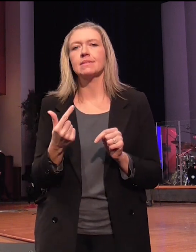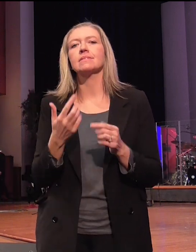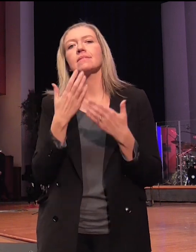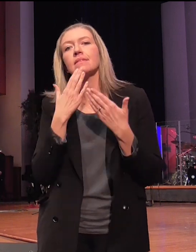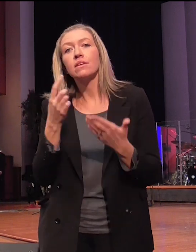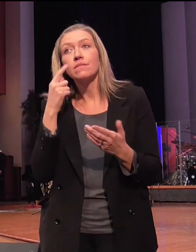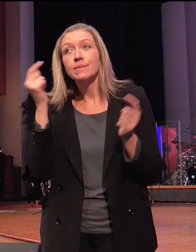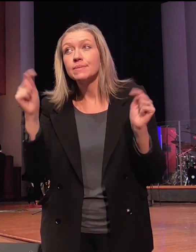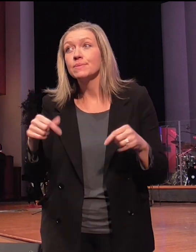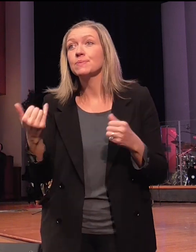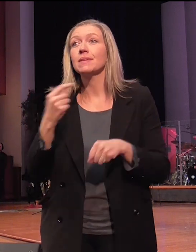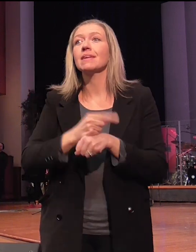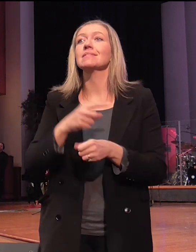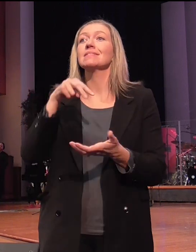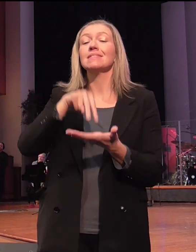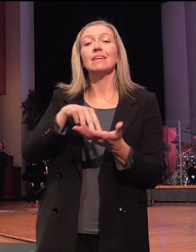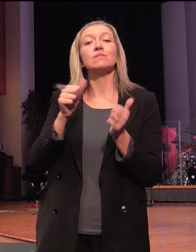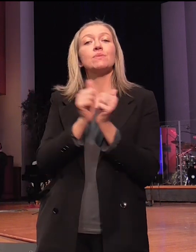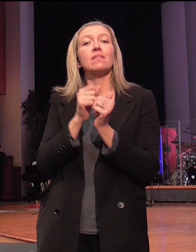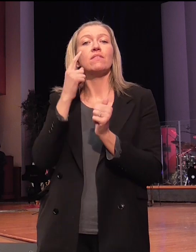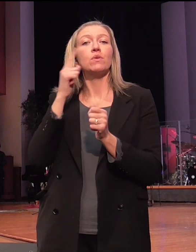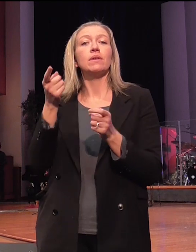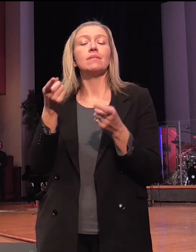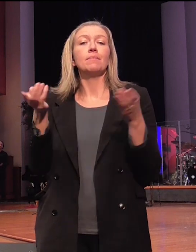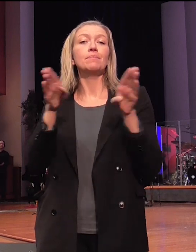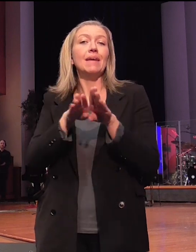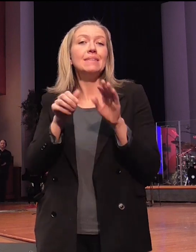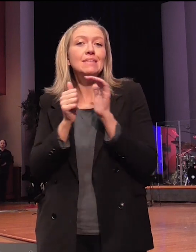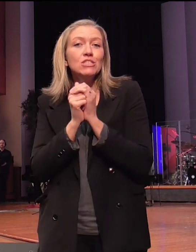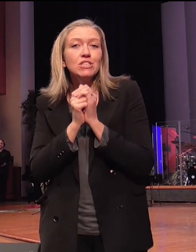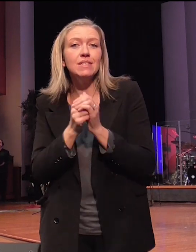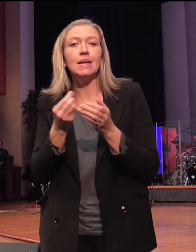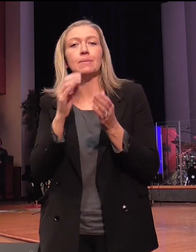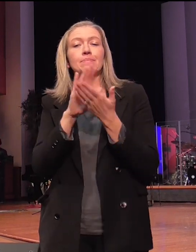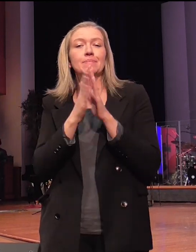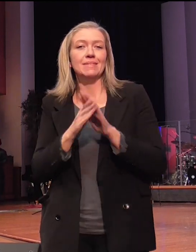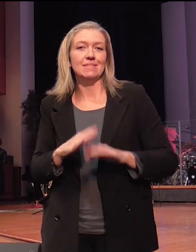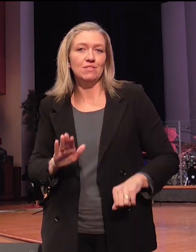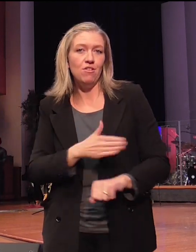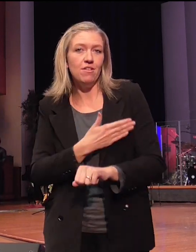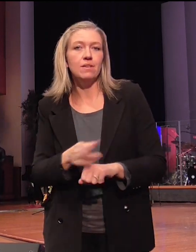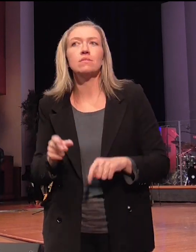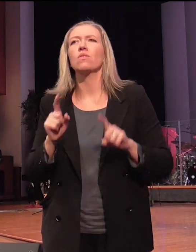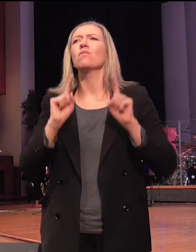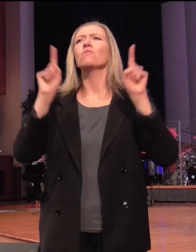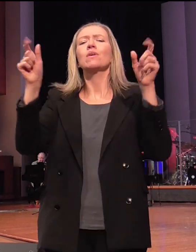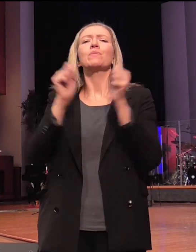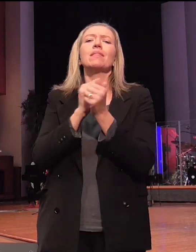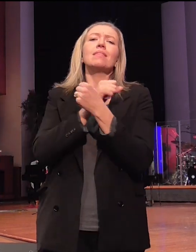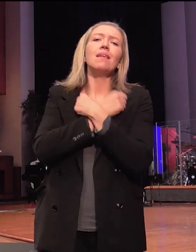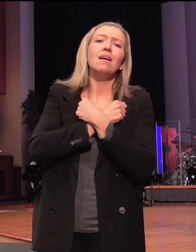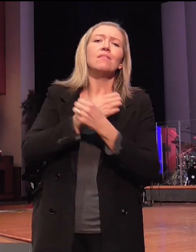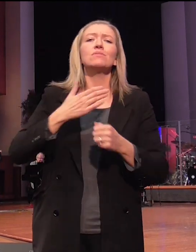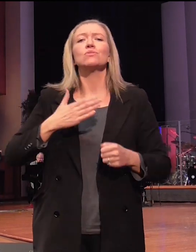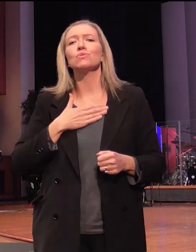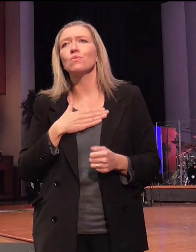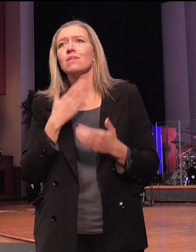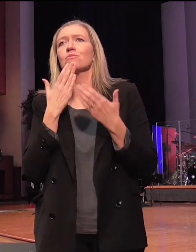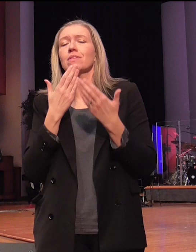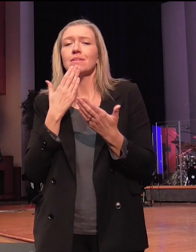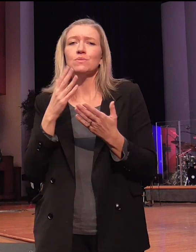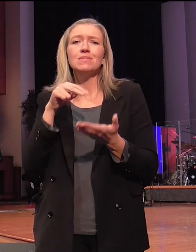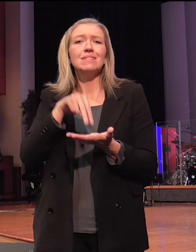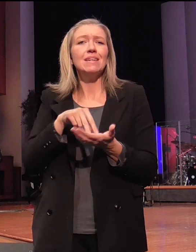with us today. Let's stand together for our benediction and peace song. We go forth in love and joy and gratitude, standing in wholeness and